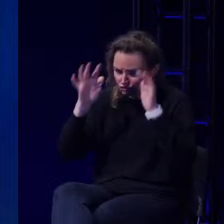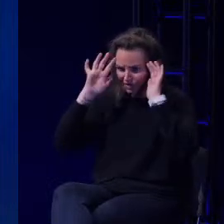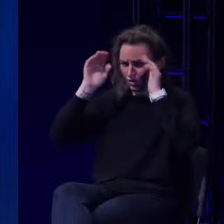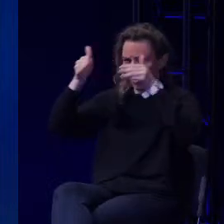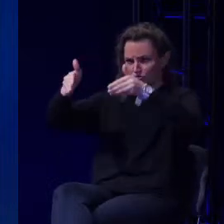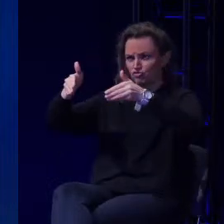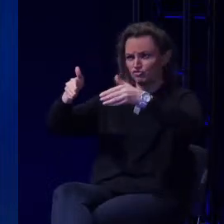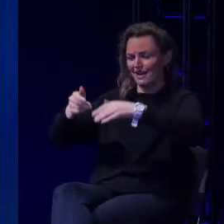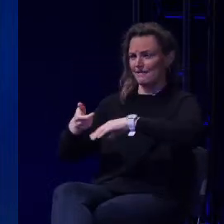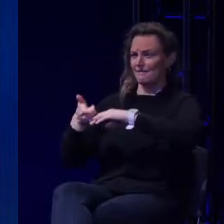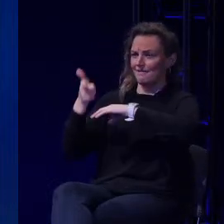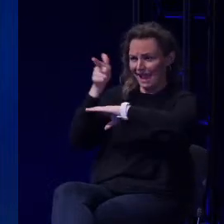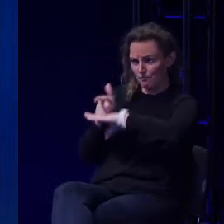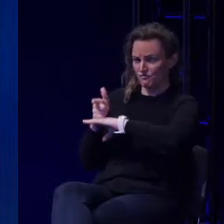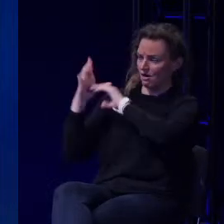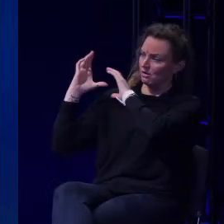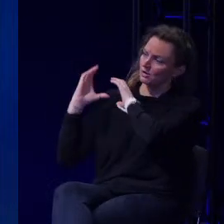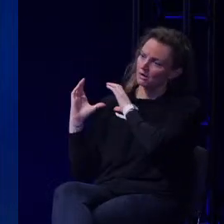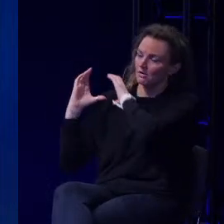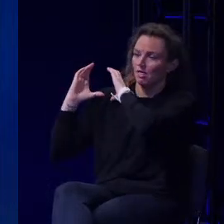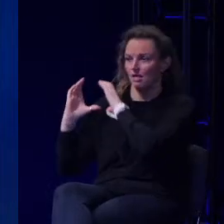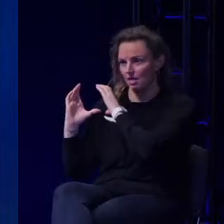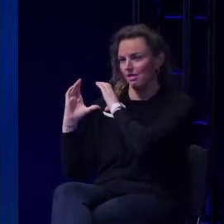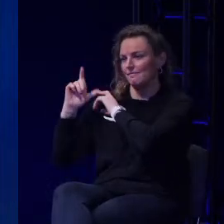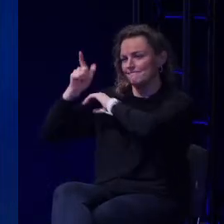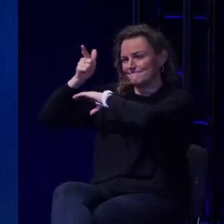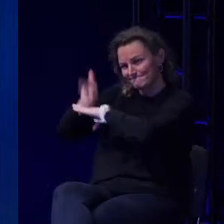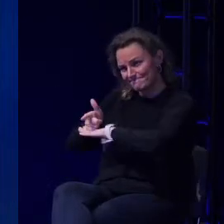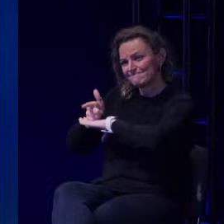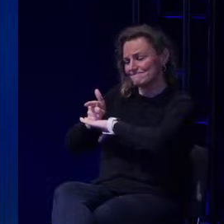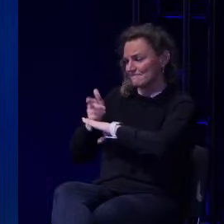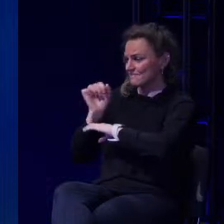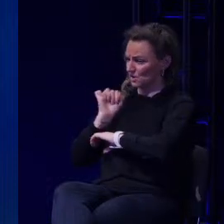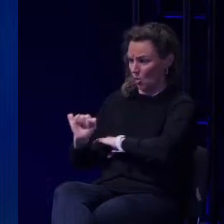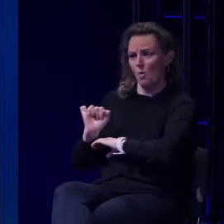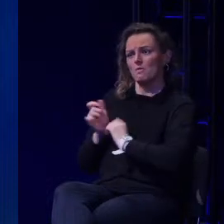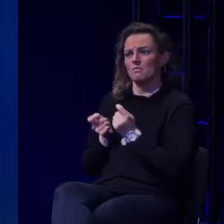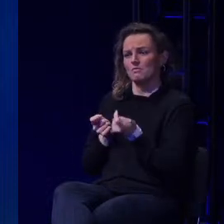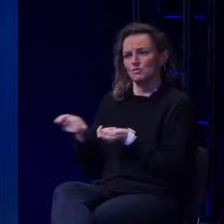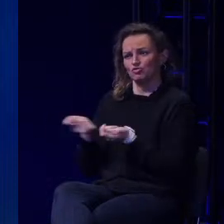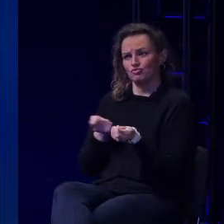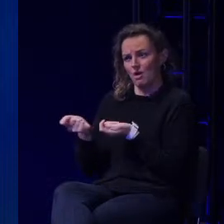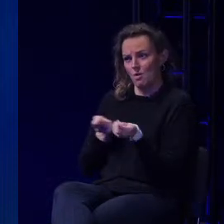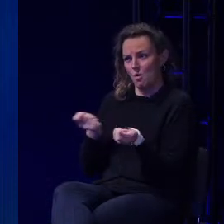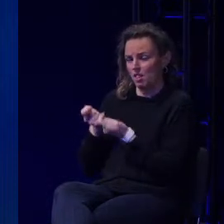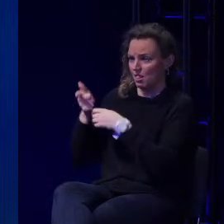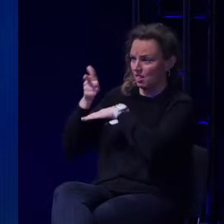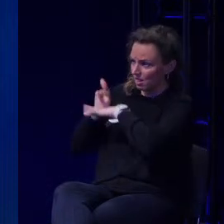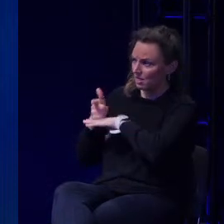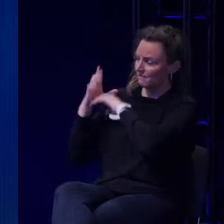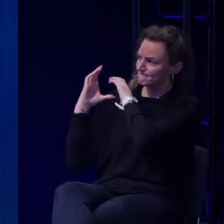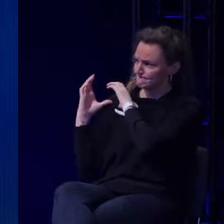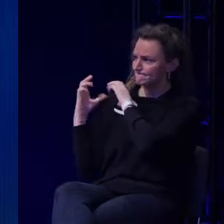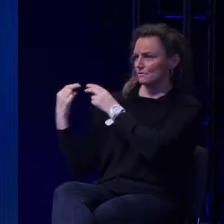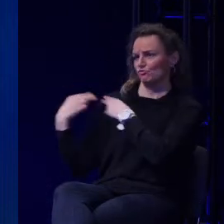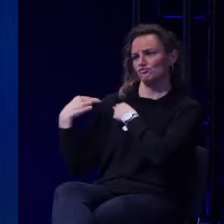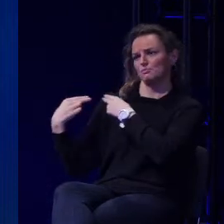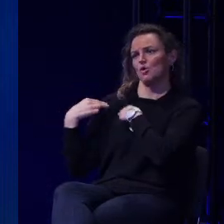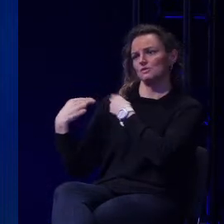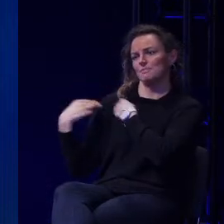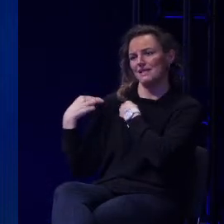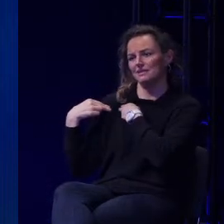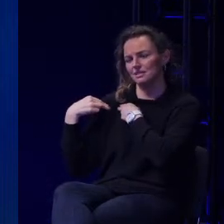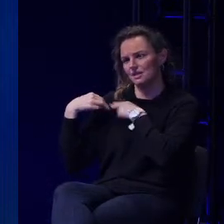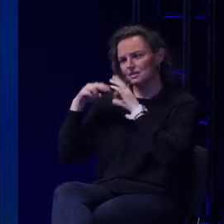that camera on your shoulder, and you are in control, and therefore you have this responsibility to